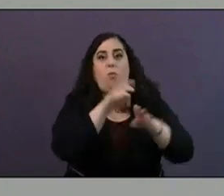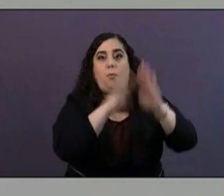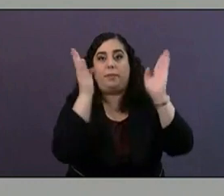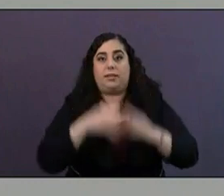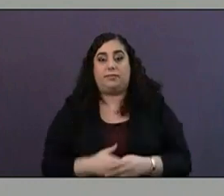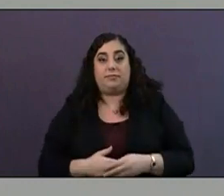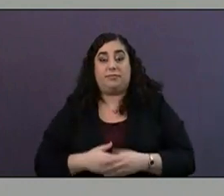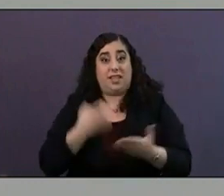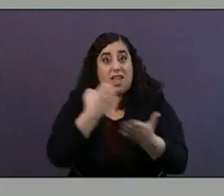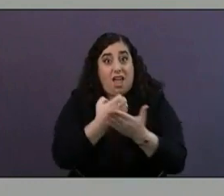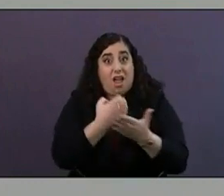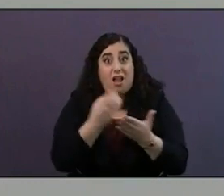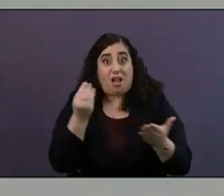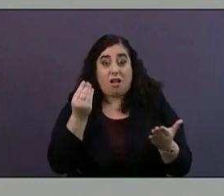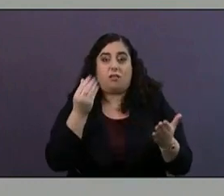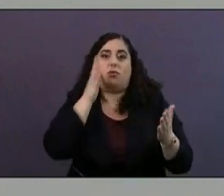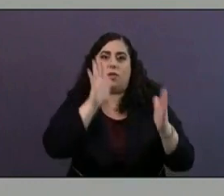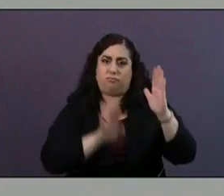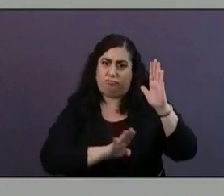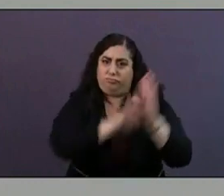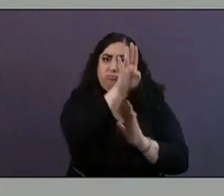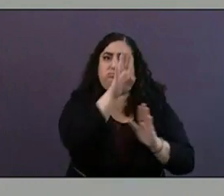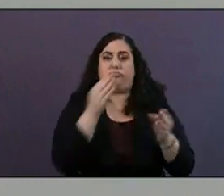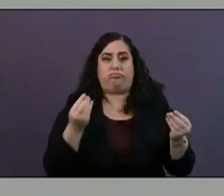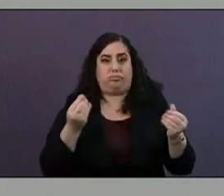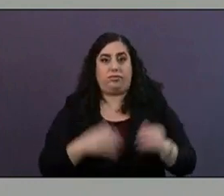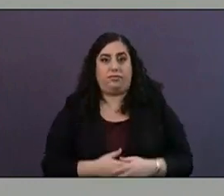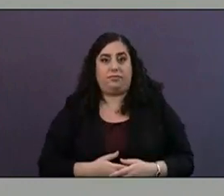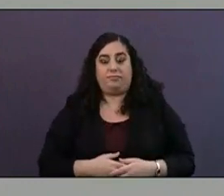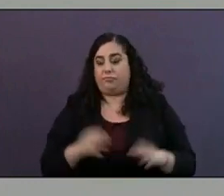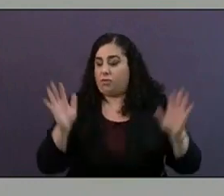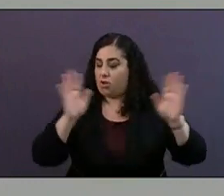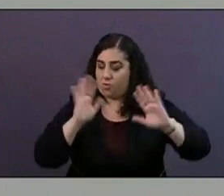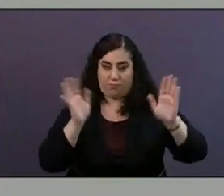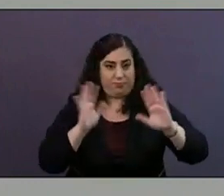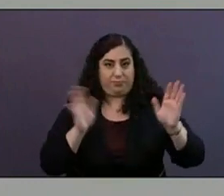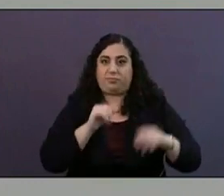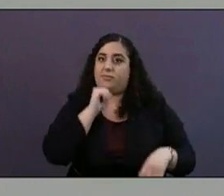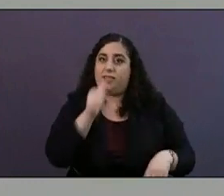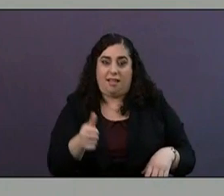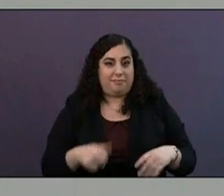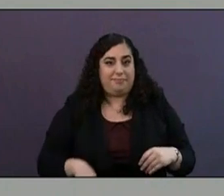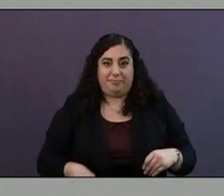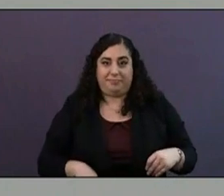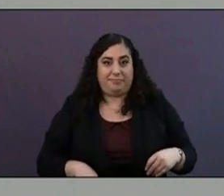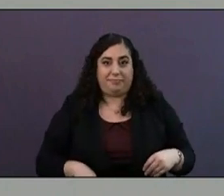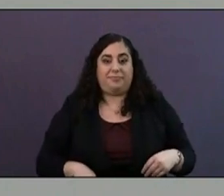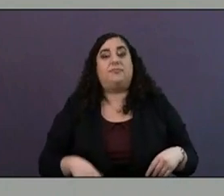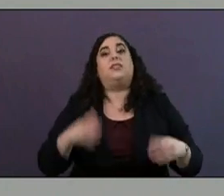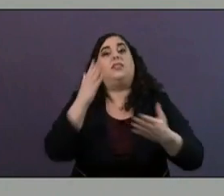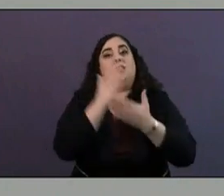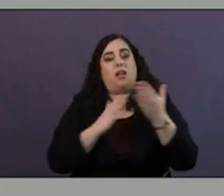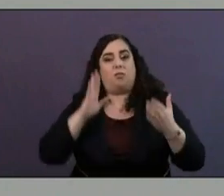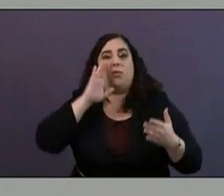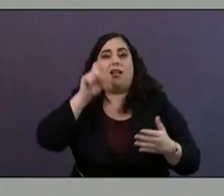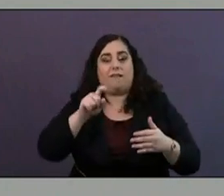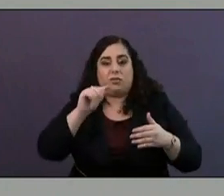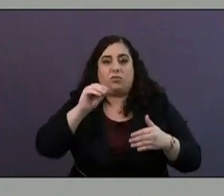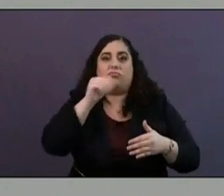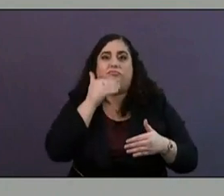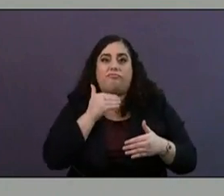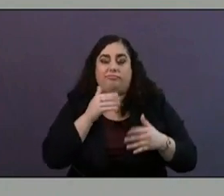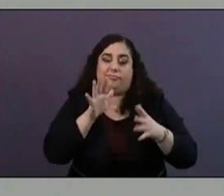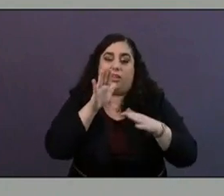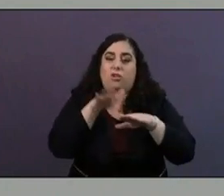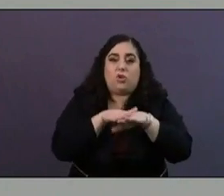patience as folks figure out where they feel comfortable and safe doing business. But I do have